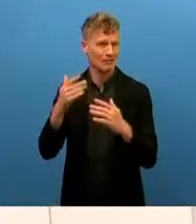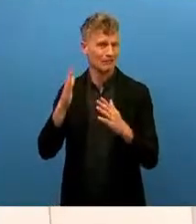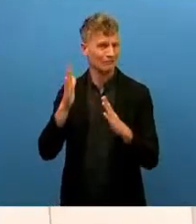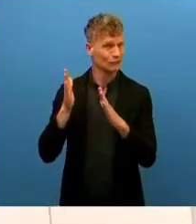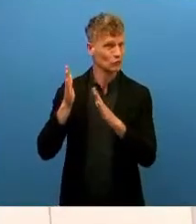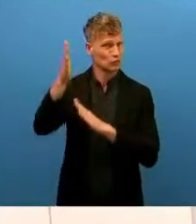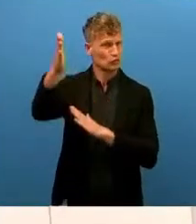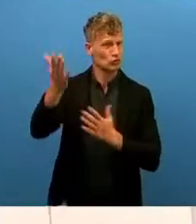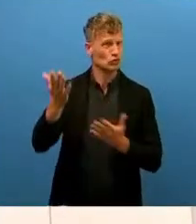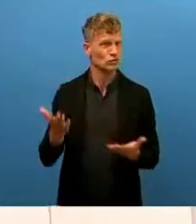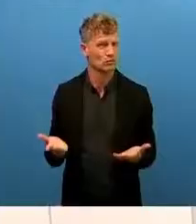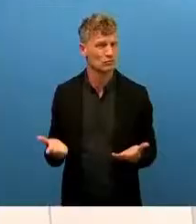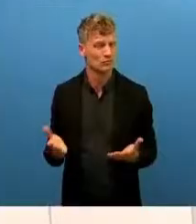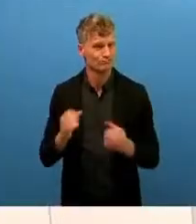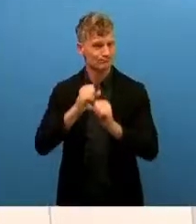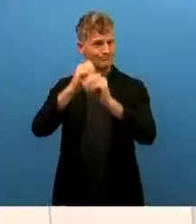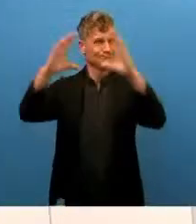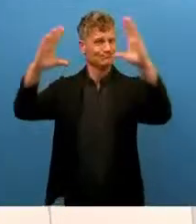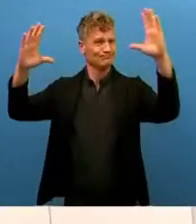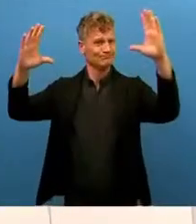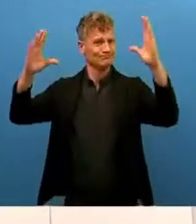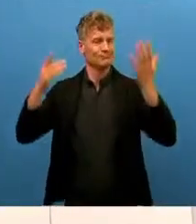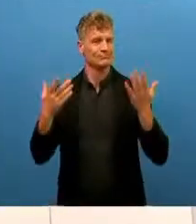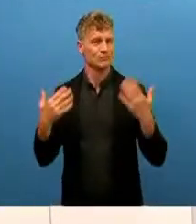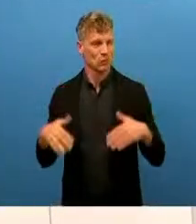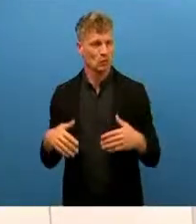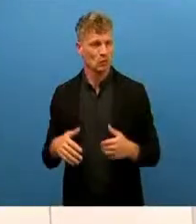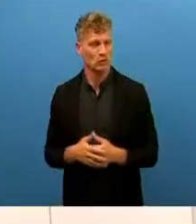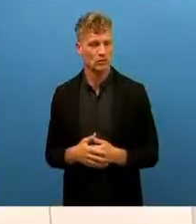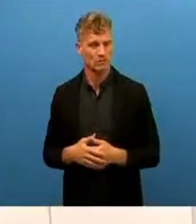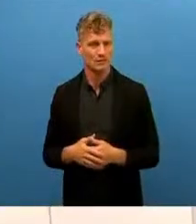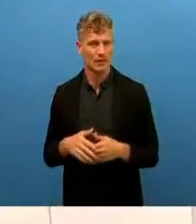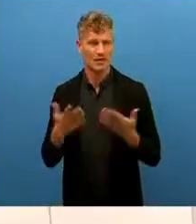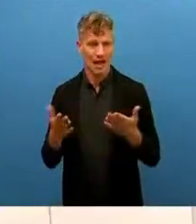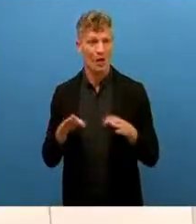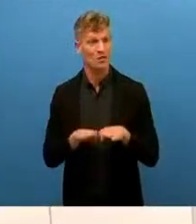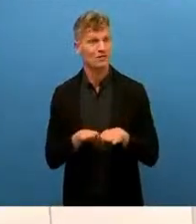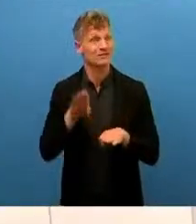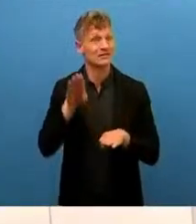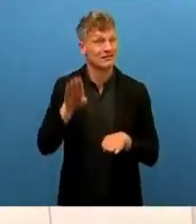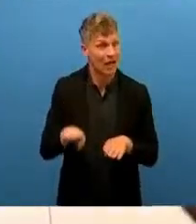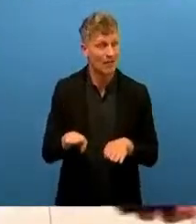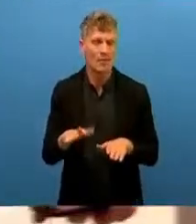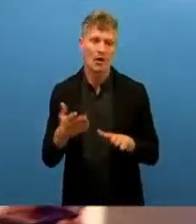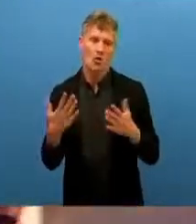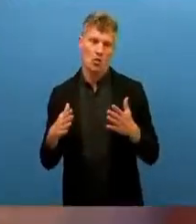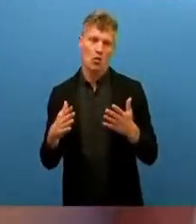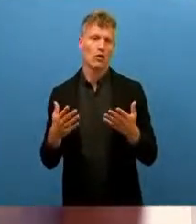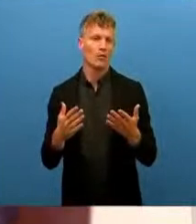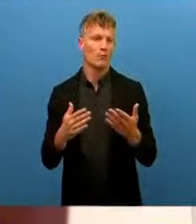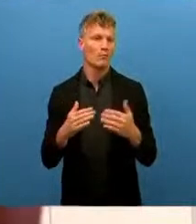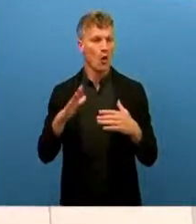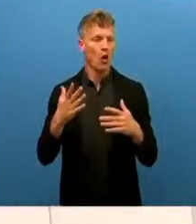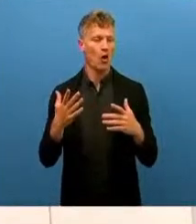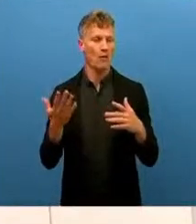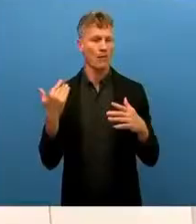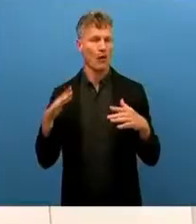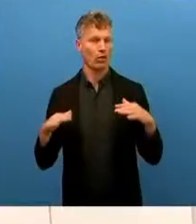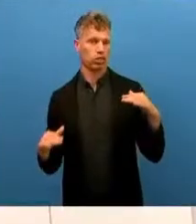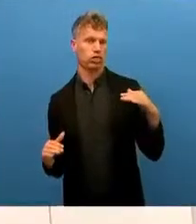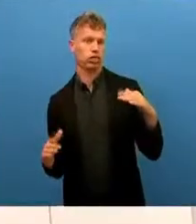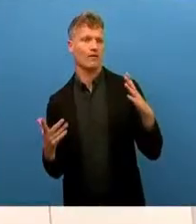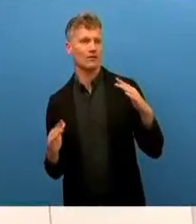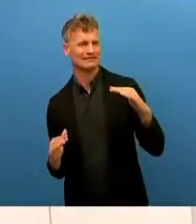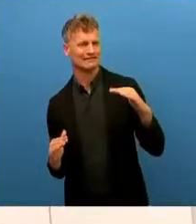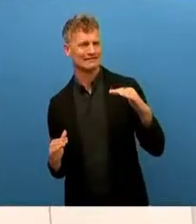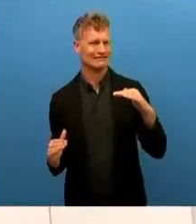step towards correcting historical injustices and recognizing indigenous peoples as